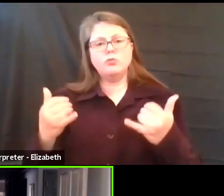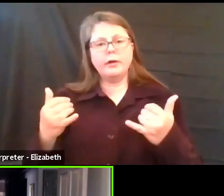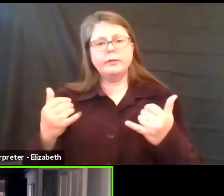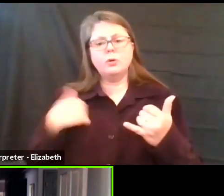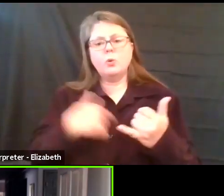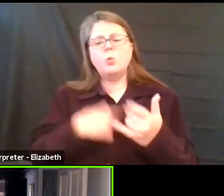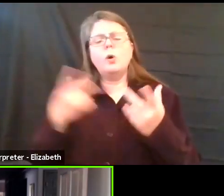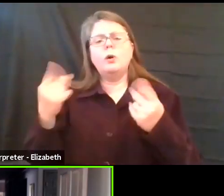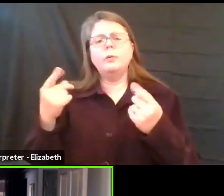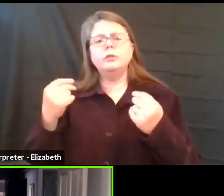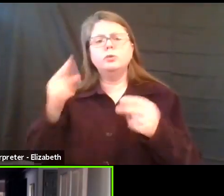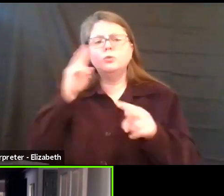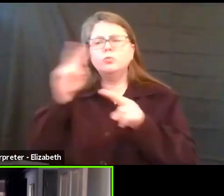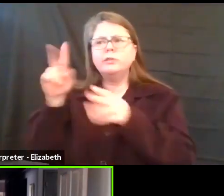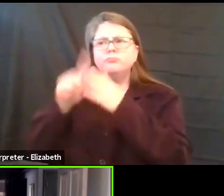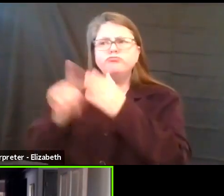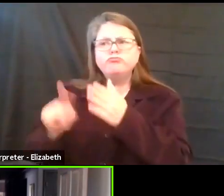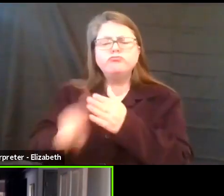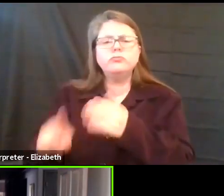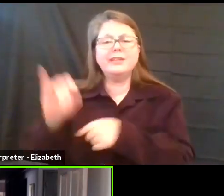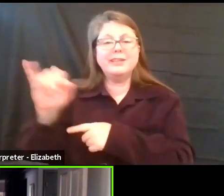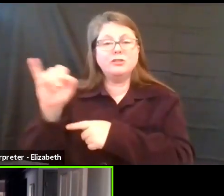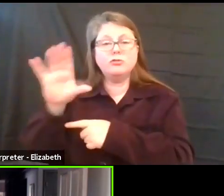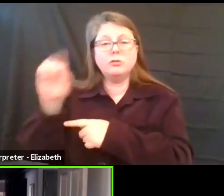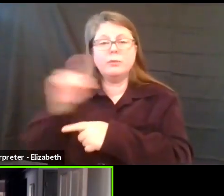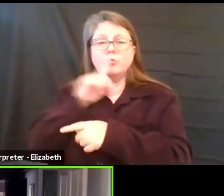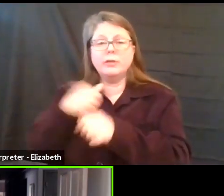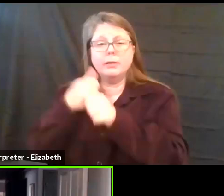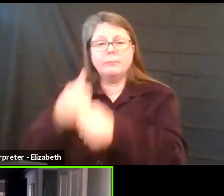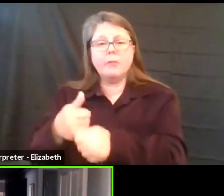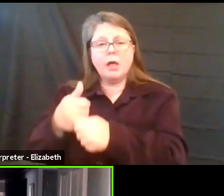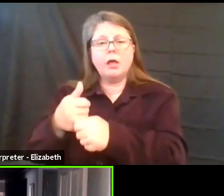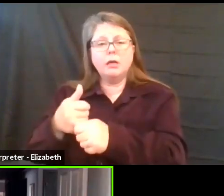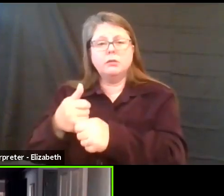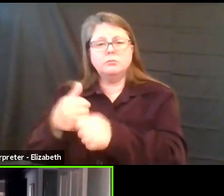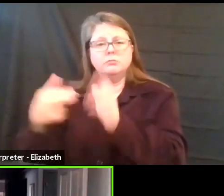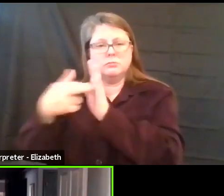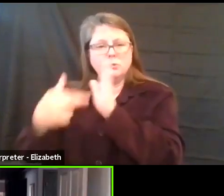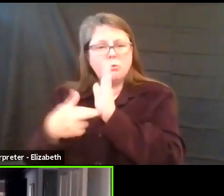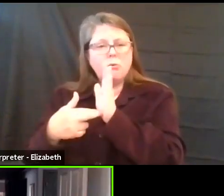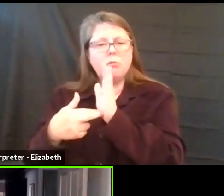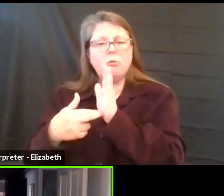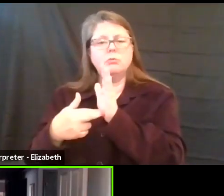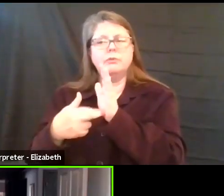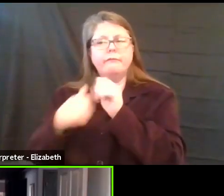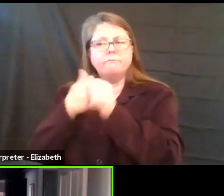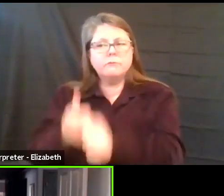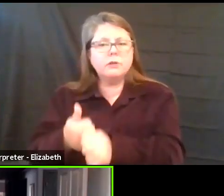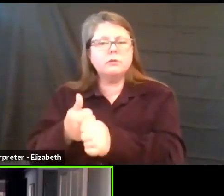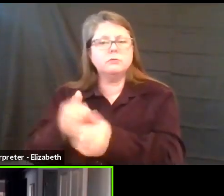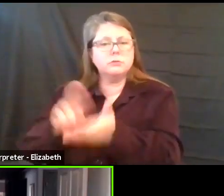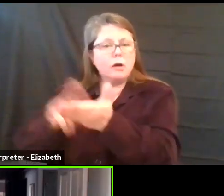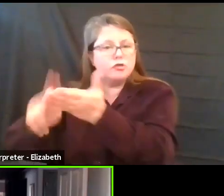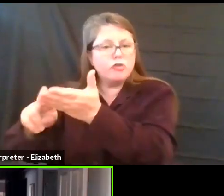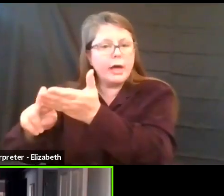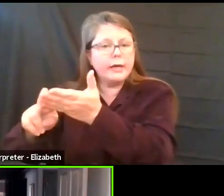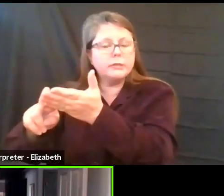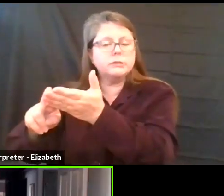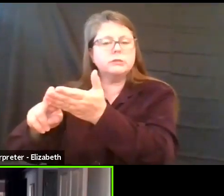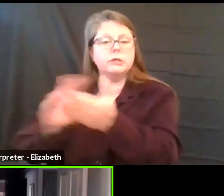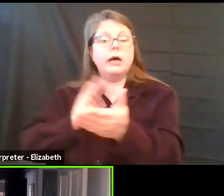insurance code and the terms of their contract. And we have a fair amount of influence on insurance companies. We don't